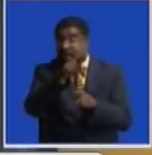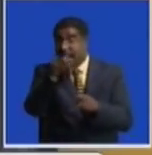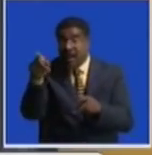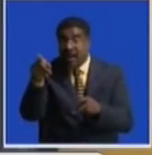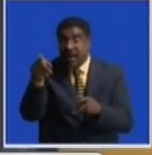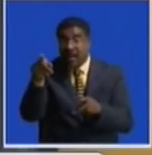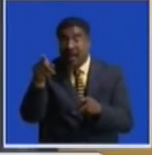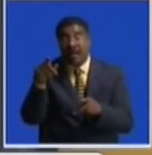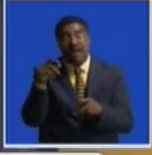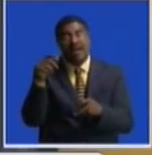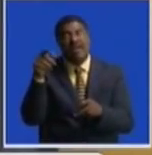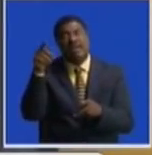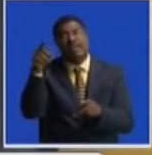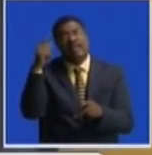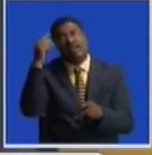that we have these